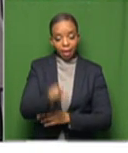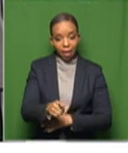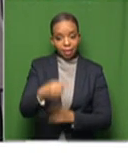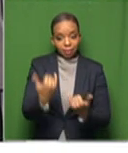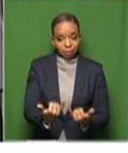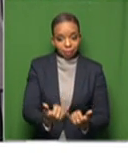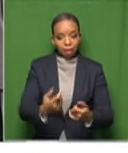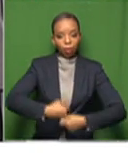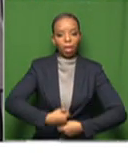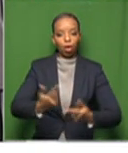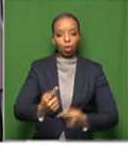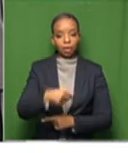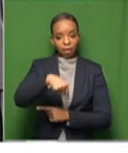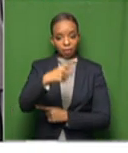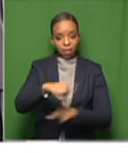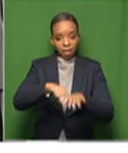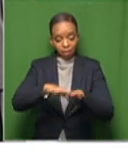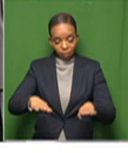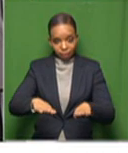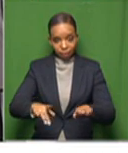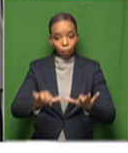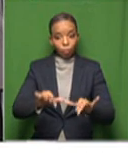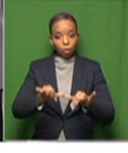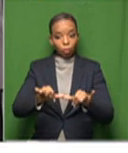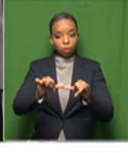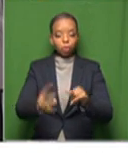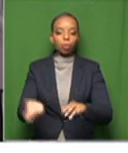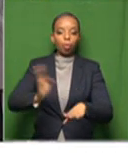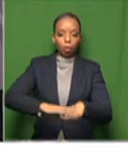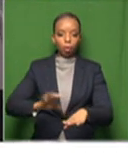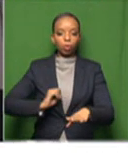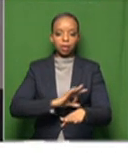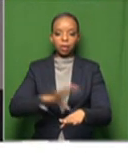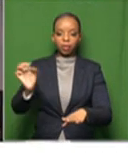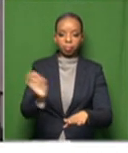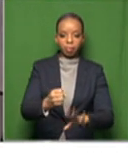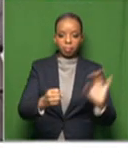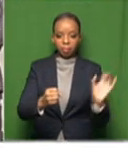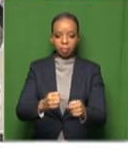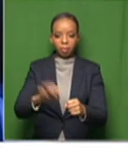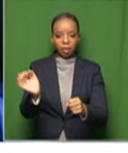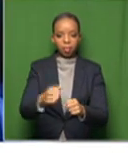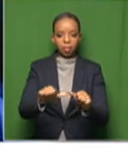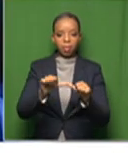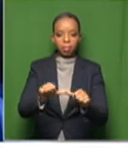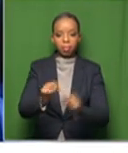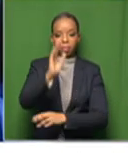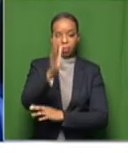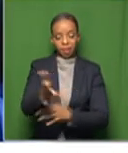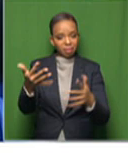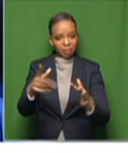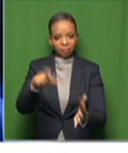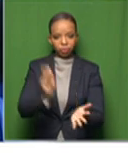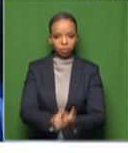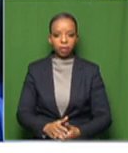go on, the continuation of the employment of such staff is ongoing, already signed. The German